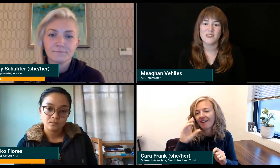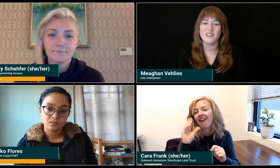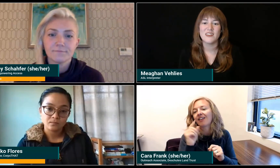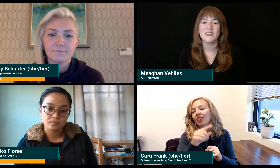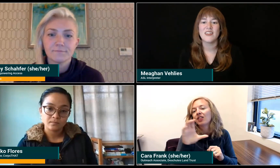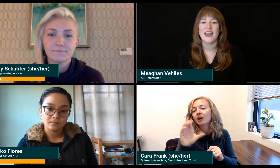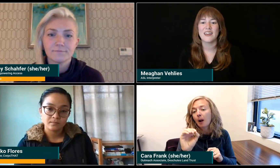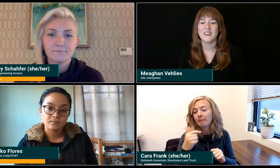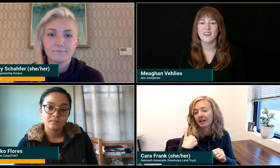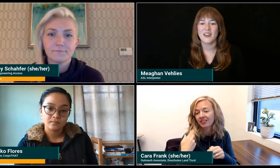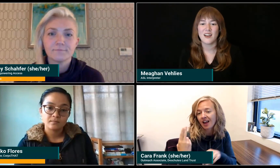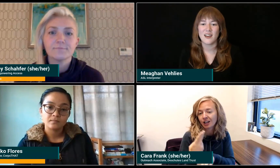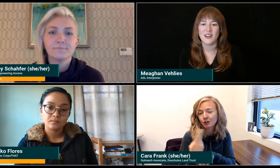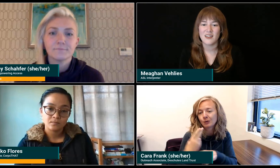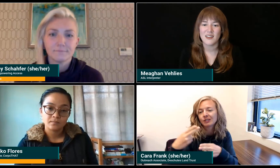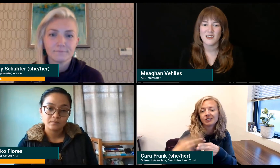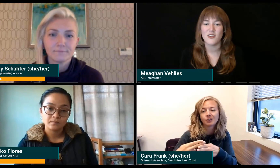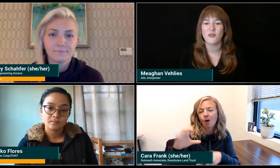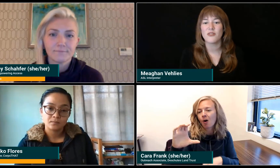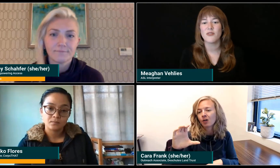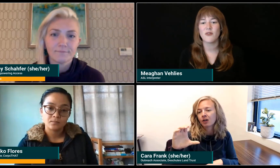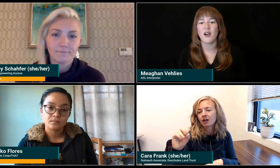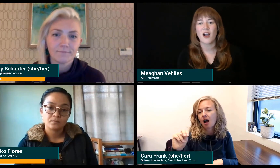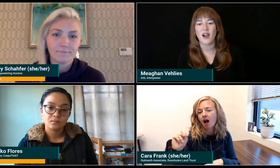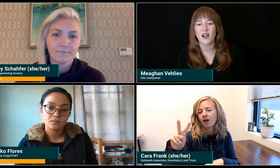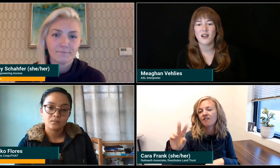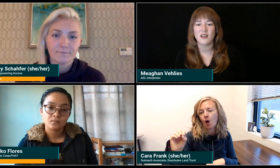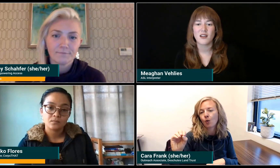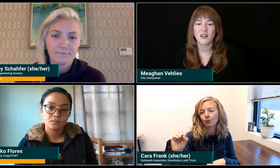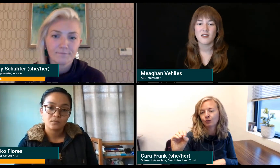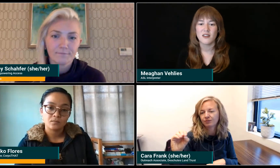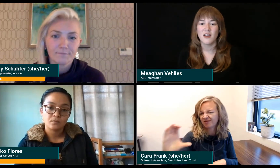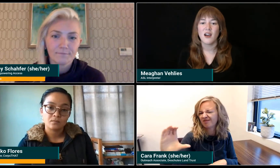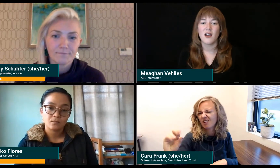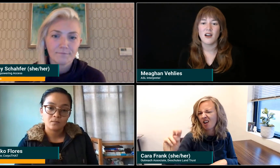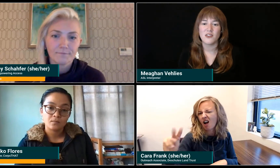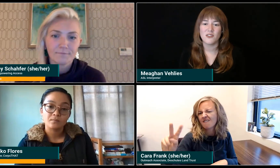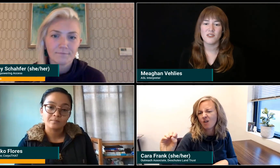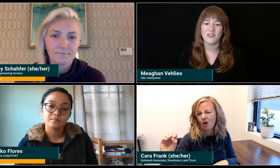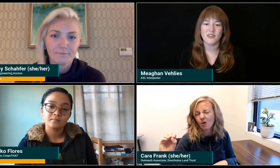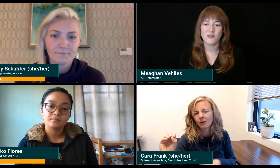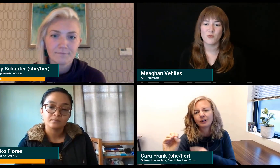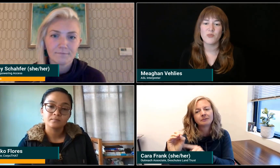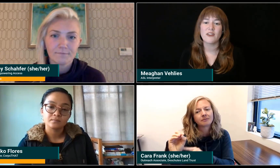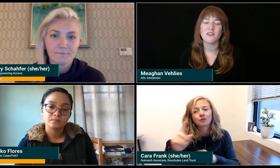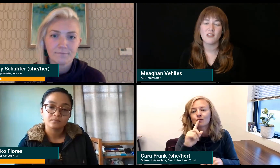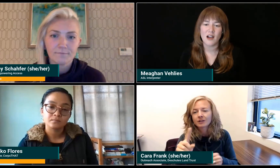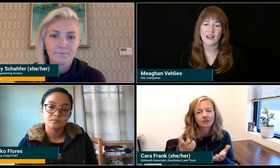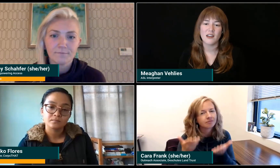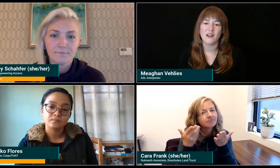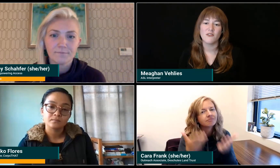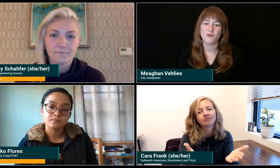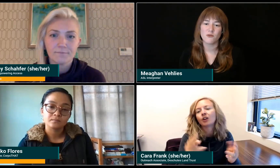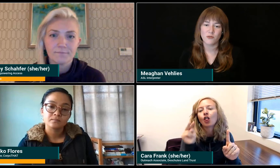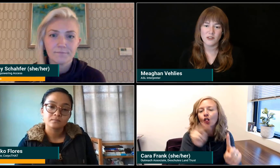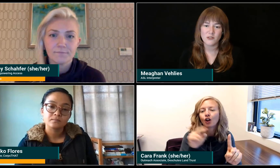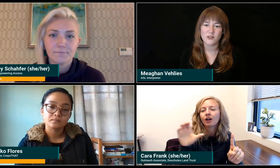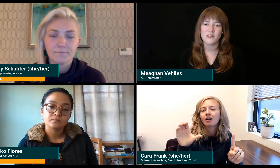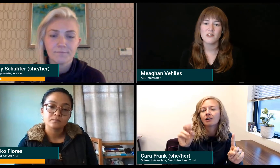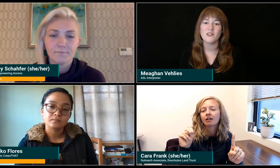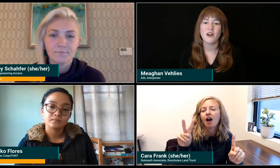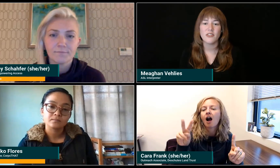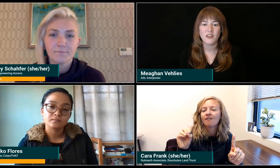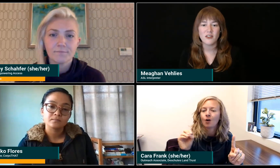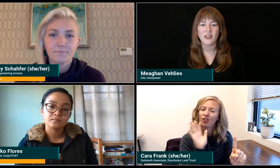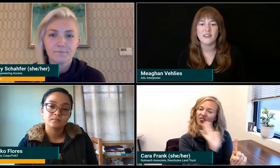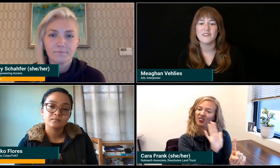You will see that there's a lot of